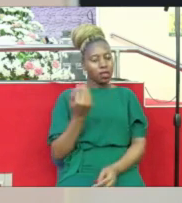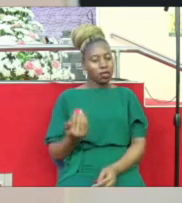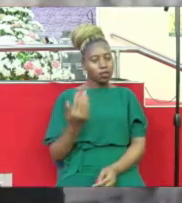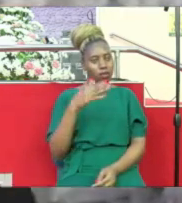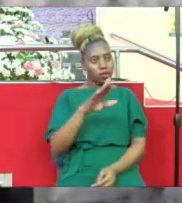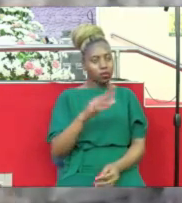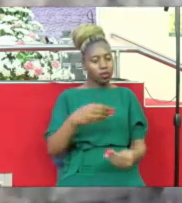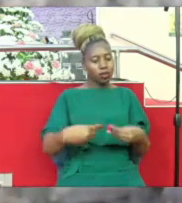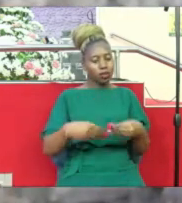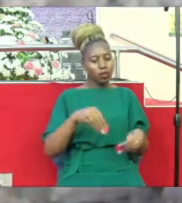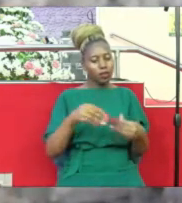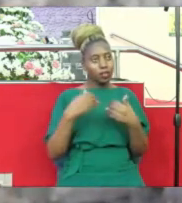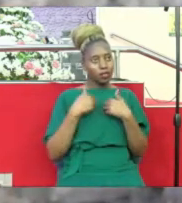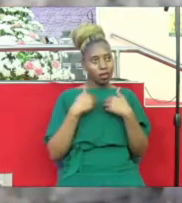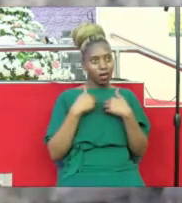I was